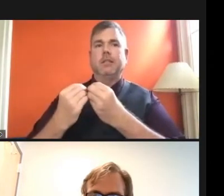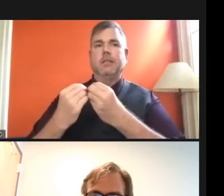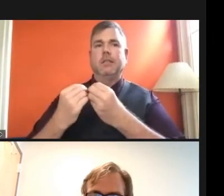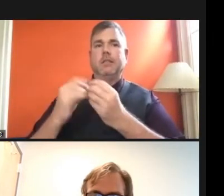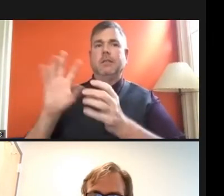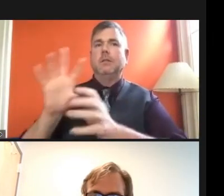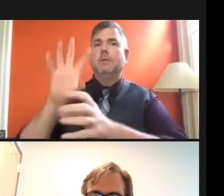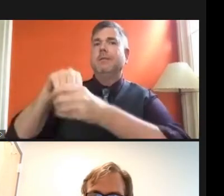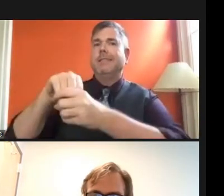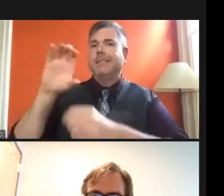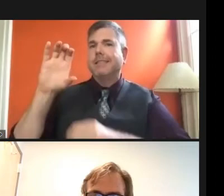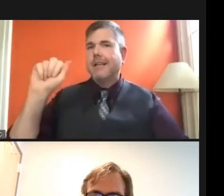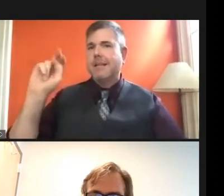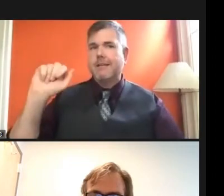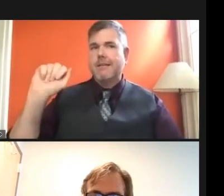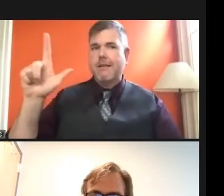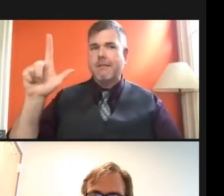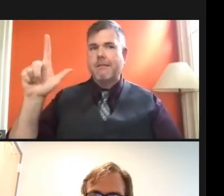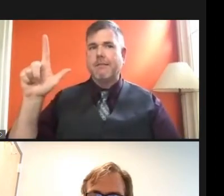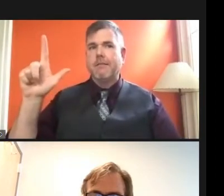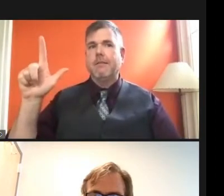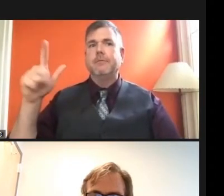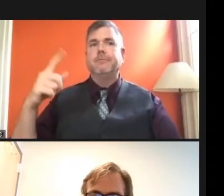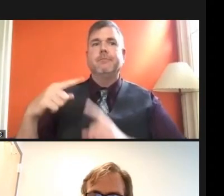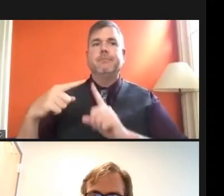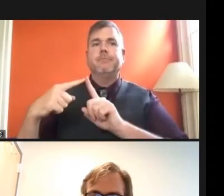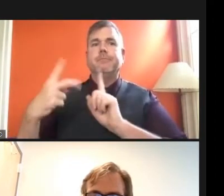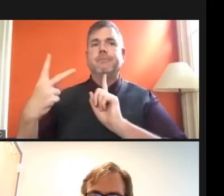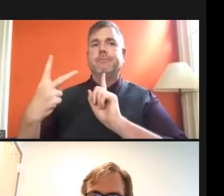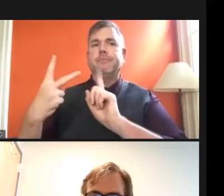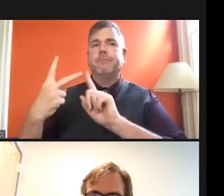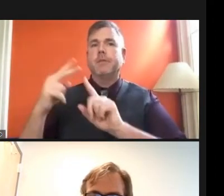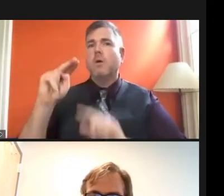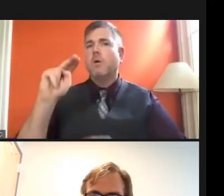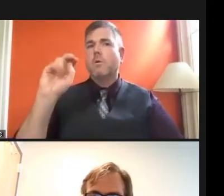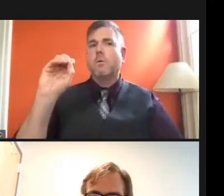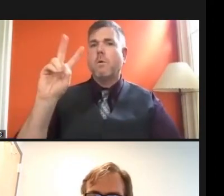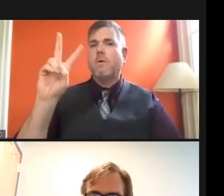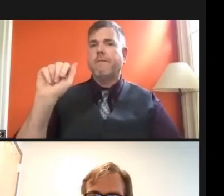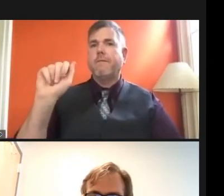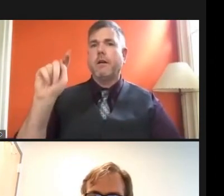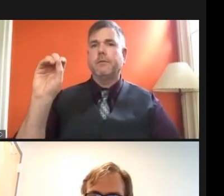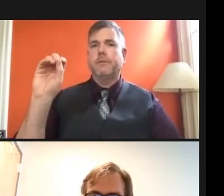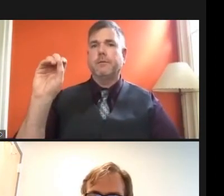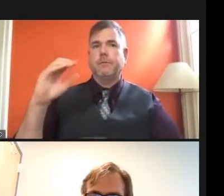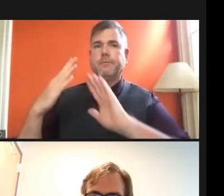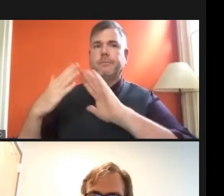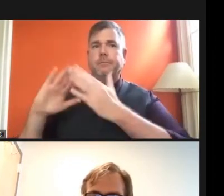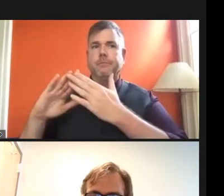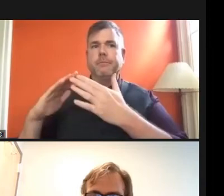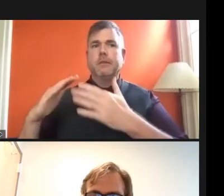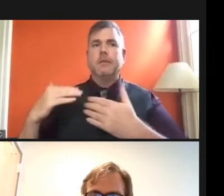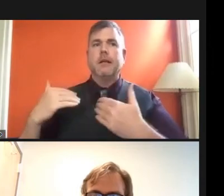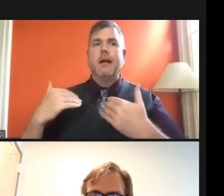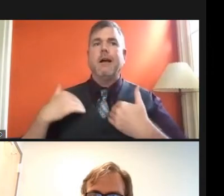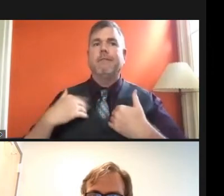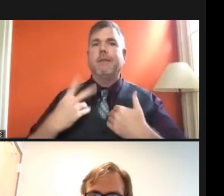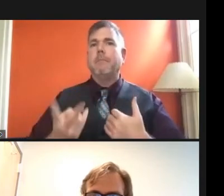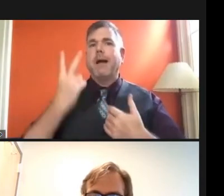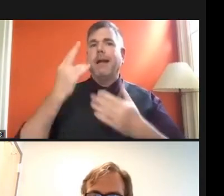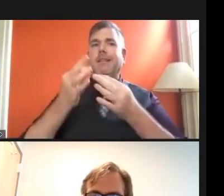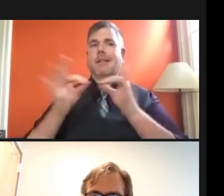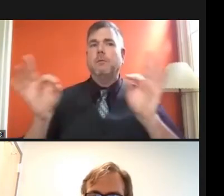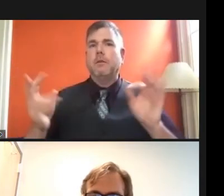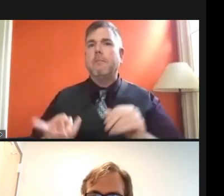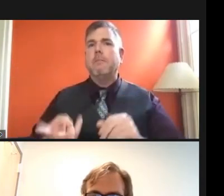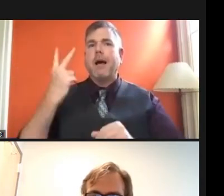that we have bicultural and bilingual support in that community. We are also providing food and